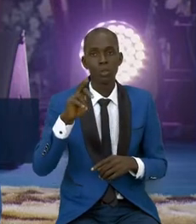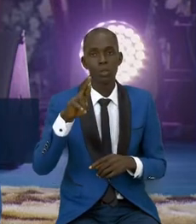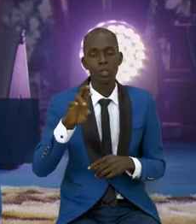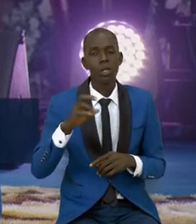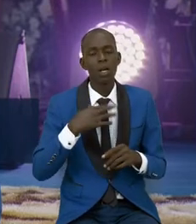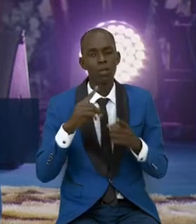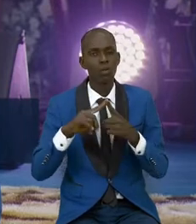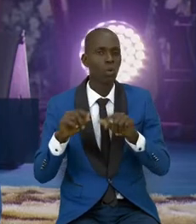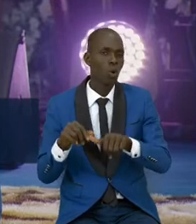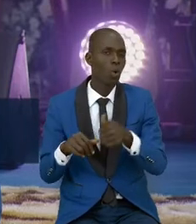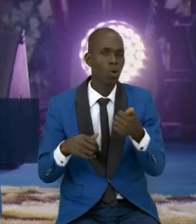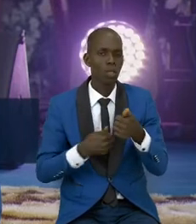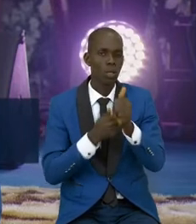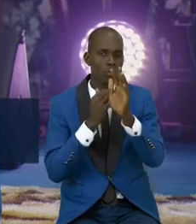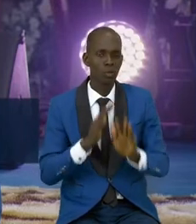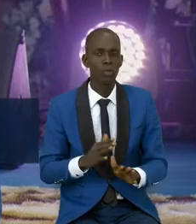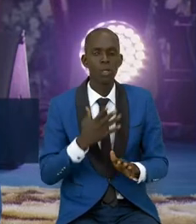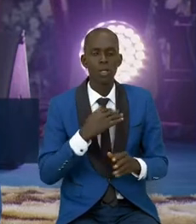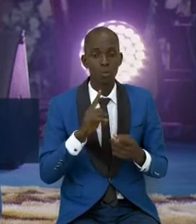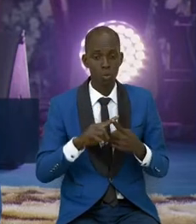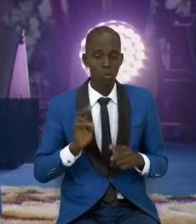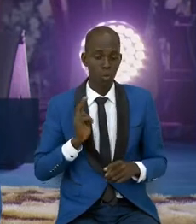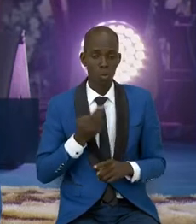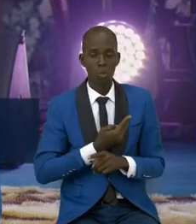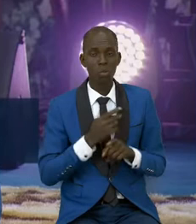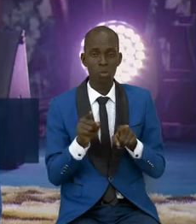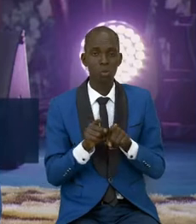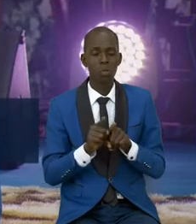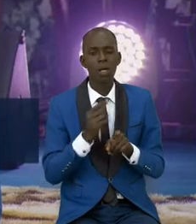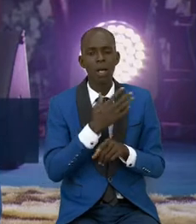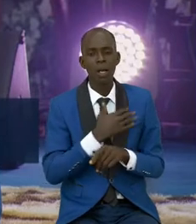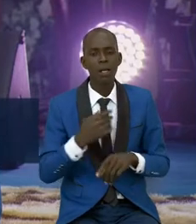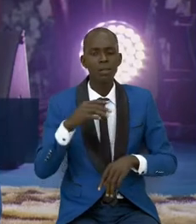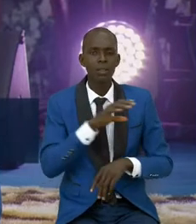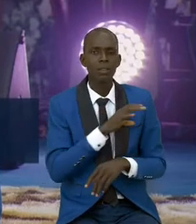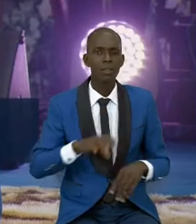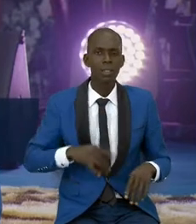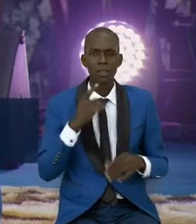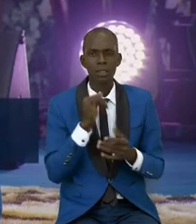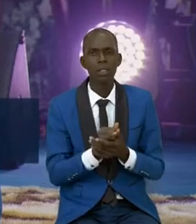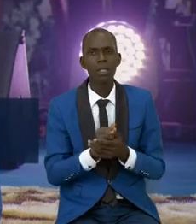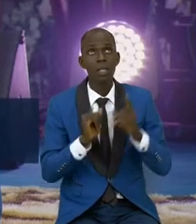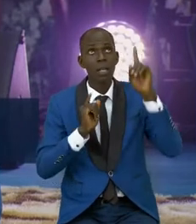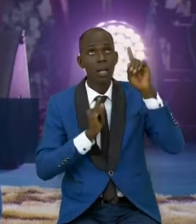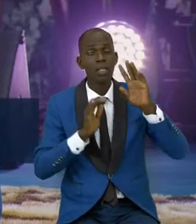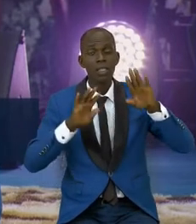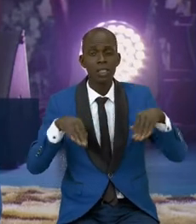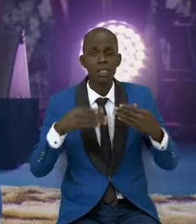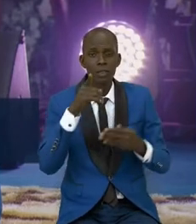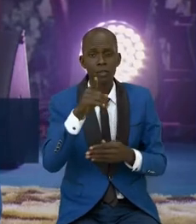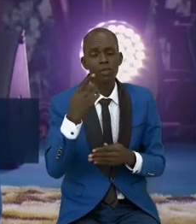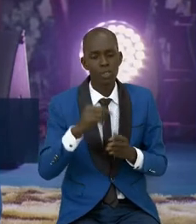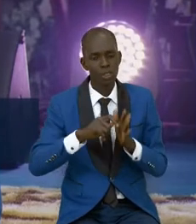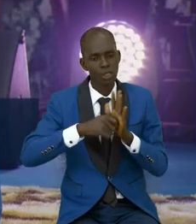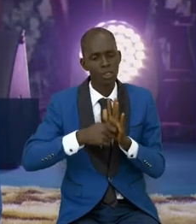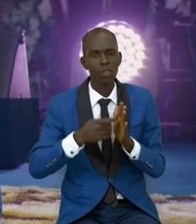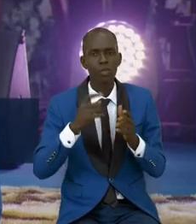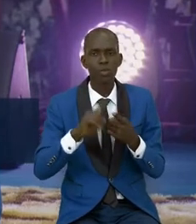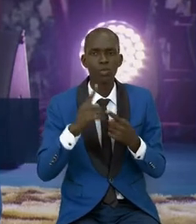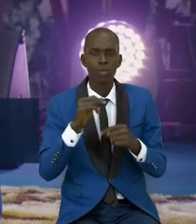apostles and to the rest of us. And he said, I give you the key of the kingdom.